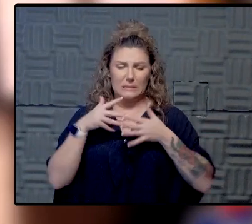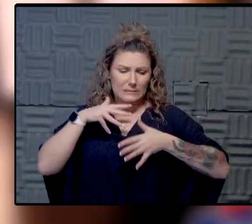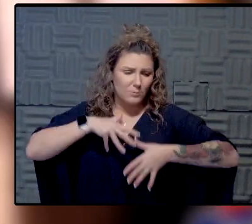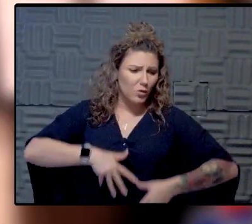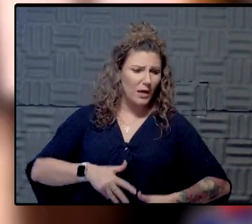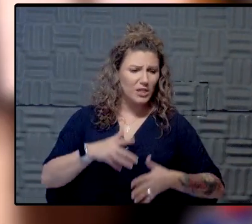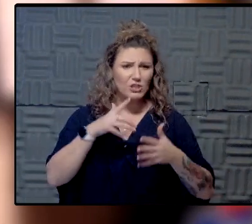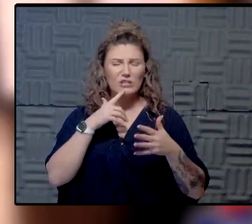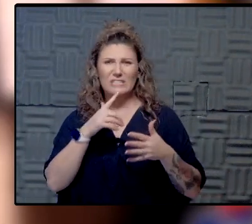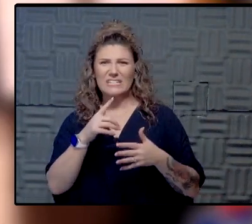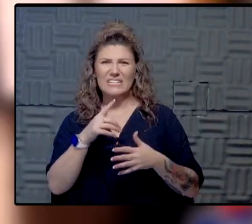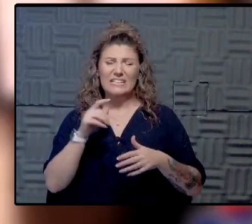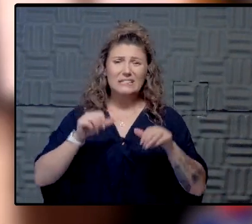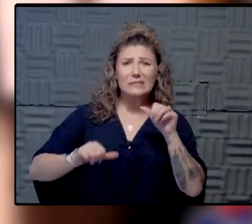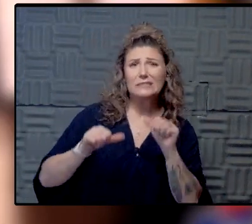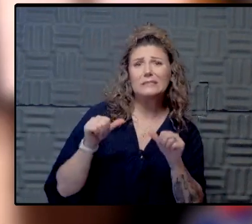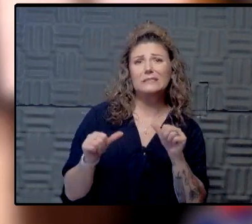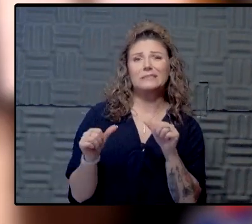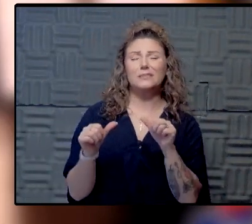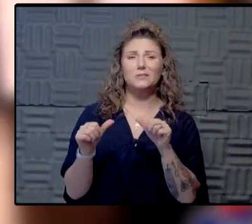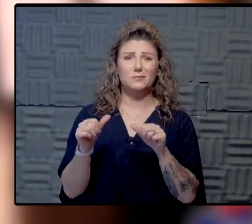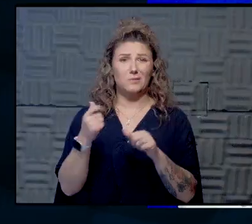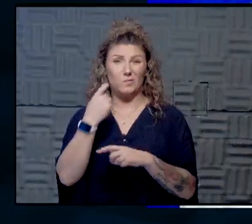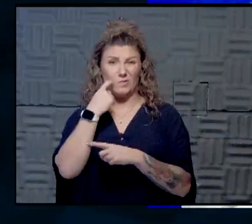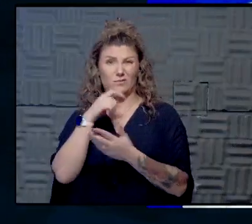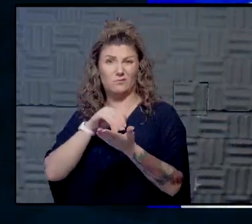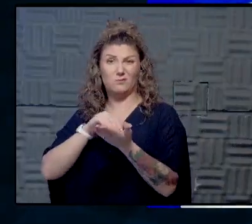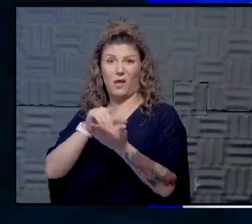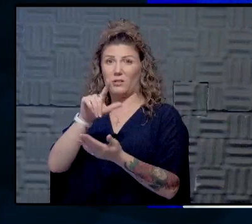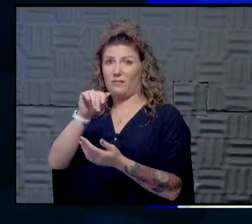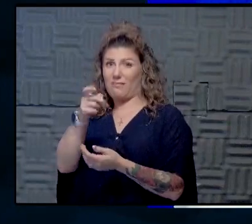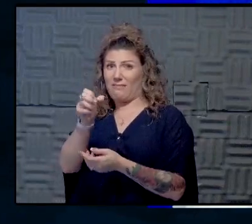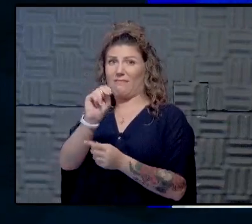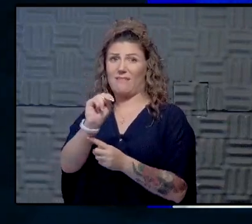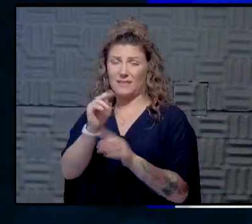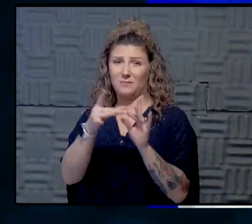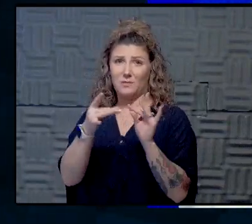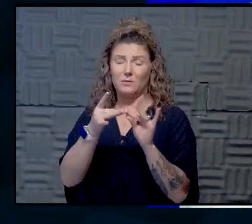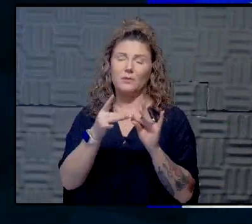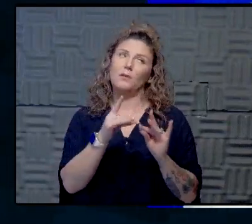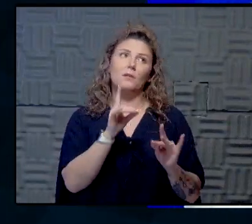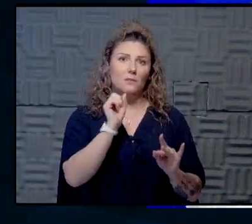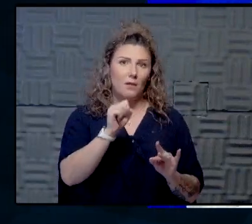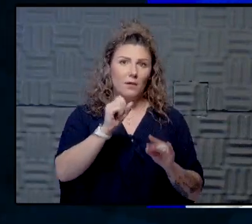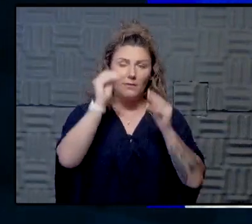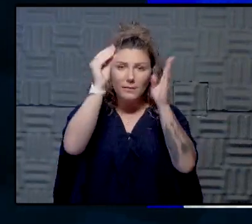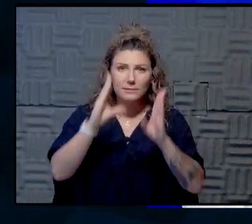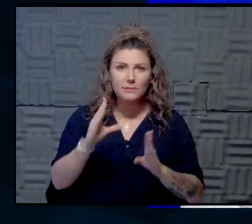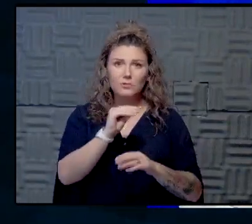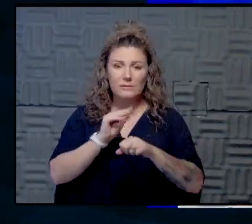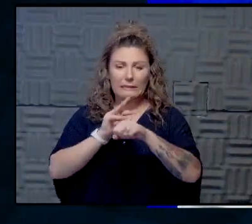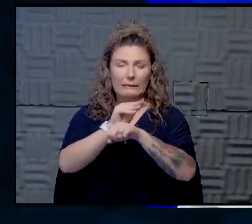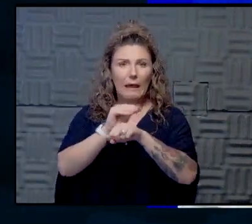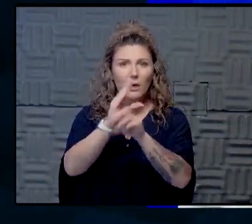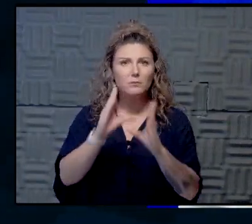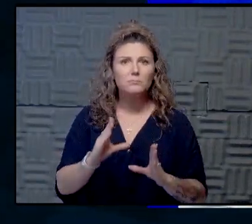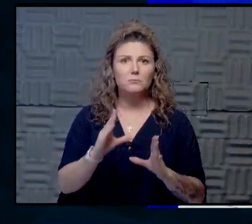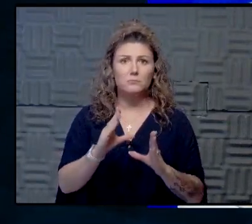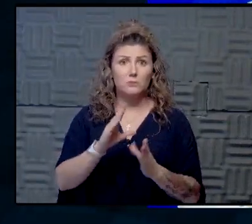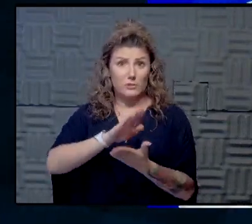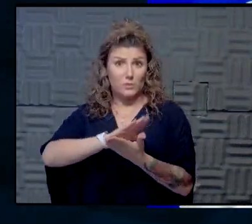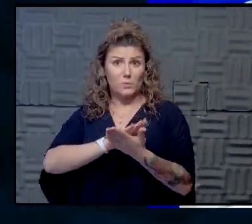insecurity that Dr. Lassen was referring to. Yeah, we know our teachers and especially our counselors in those schools are so vitally